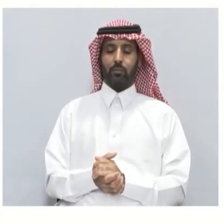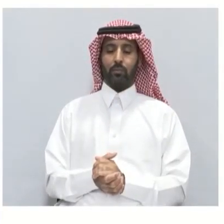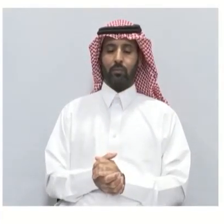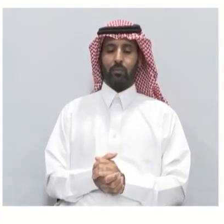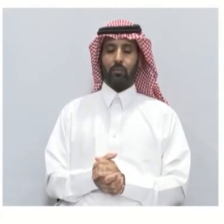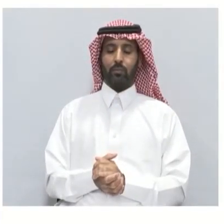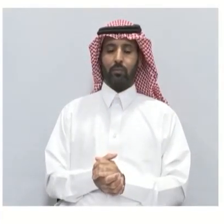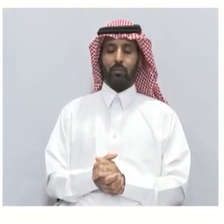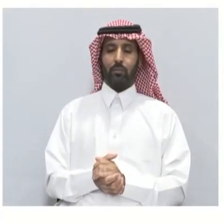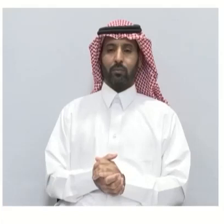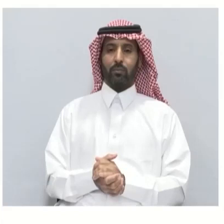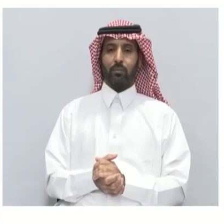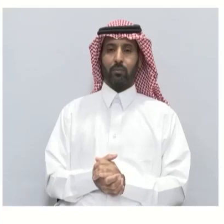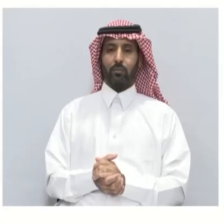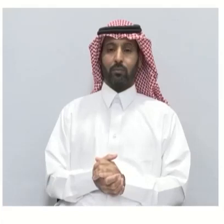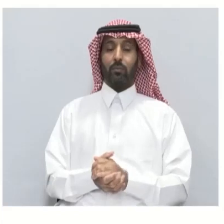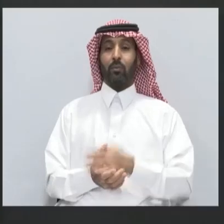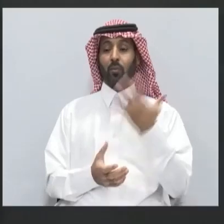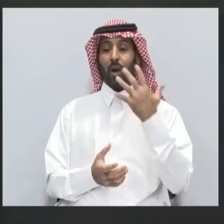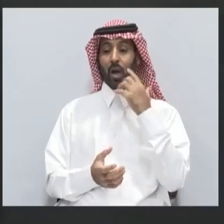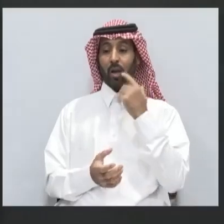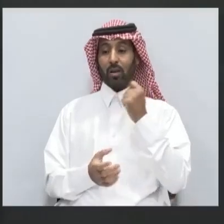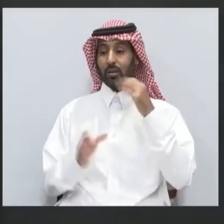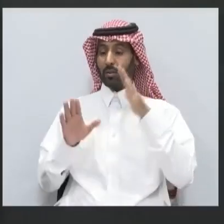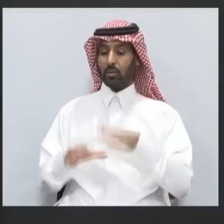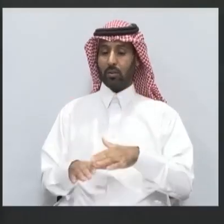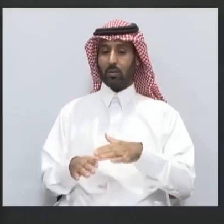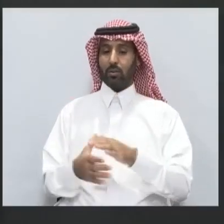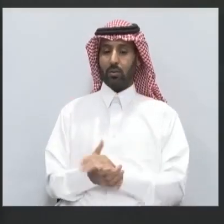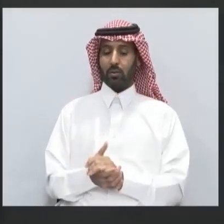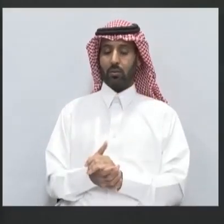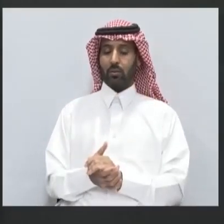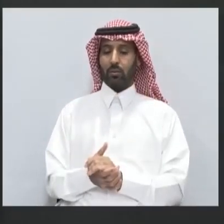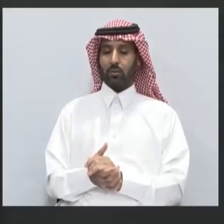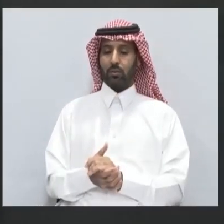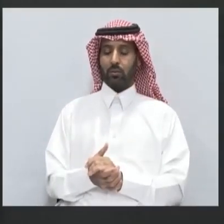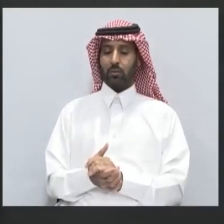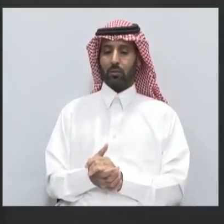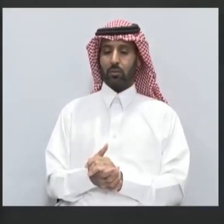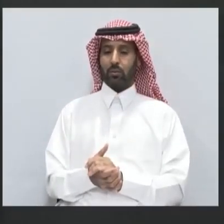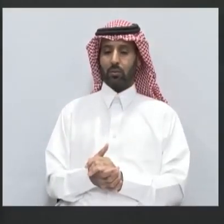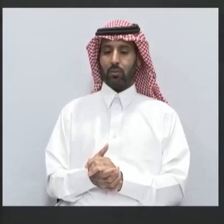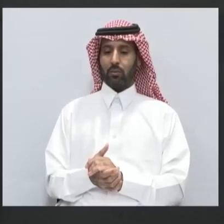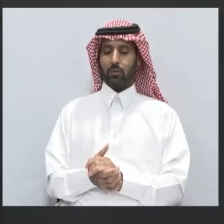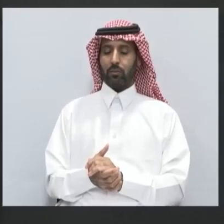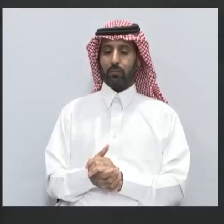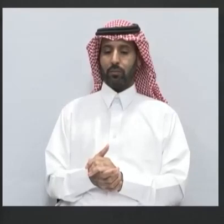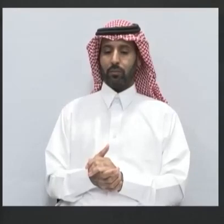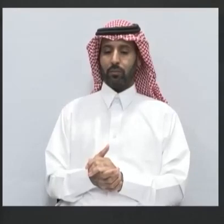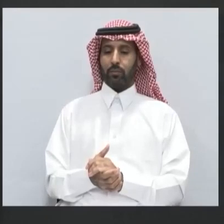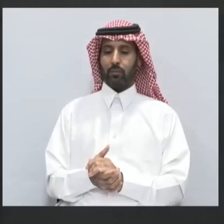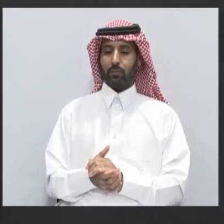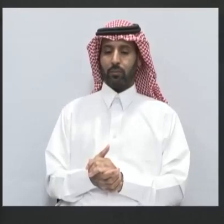When caught, Newton could face a whole year in prison. So this is ironic if he just waited